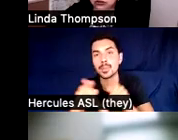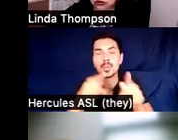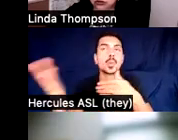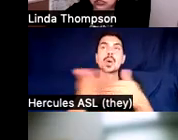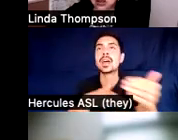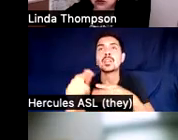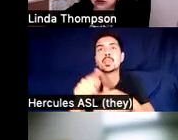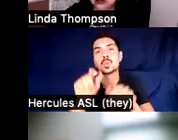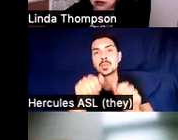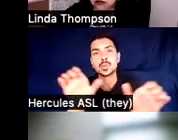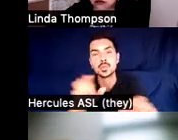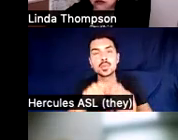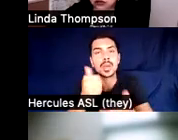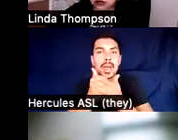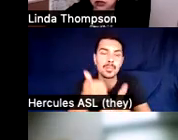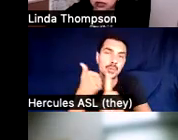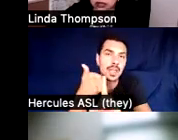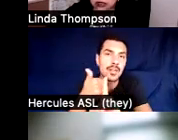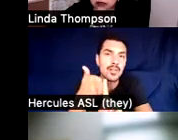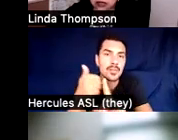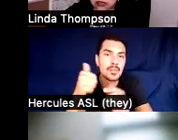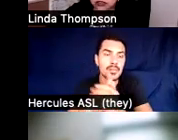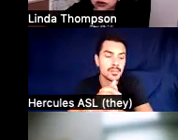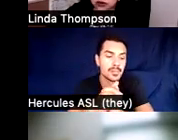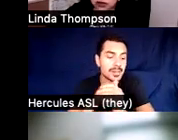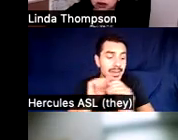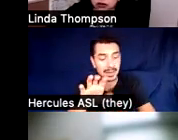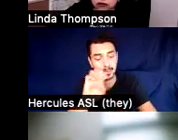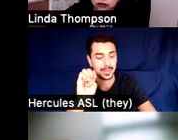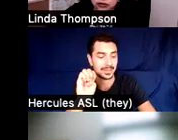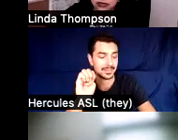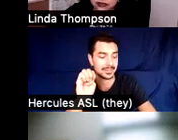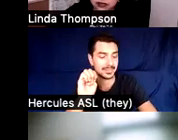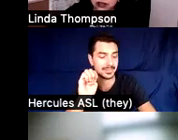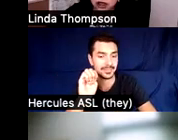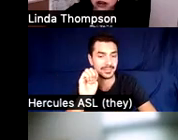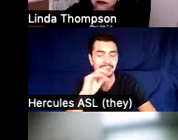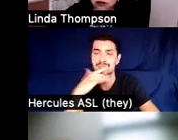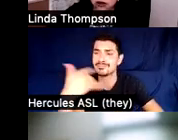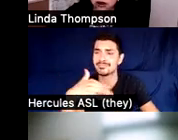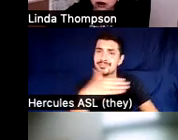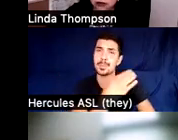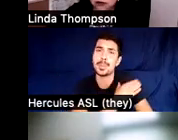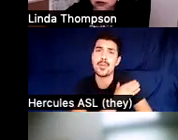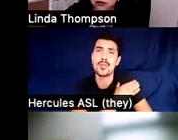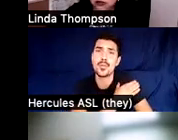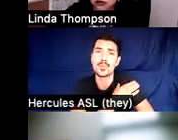you do to help yourself. It can be extremely powerful because a lot of our people,